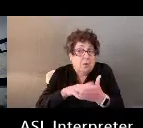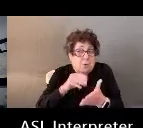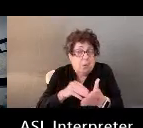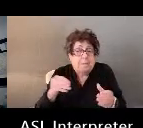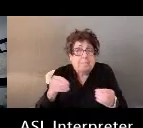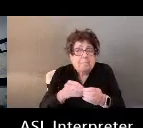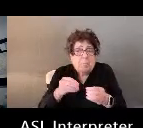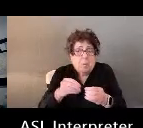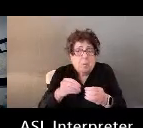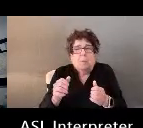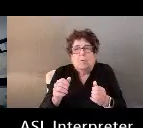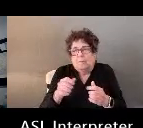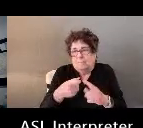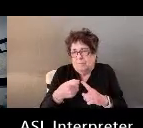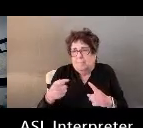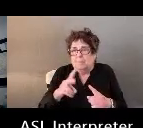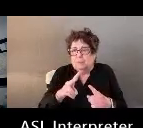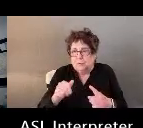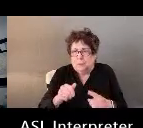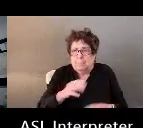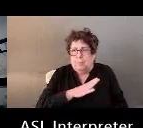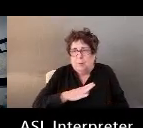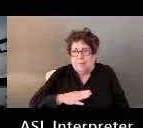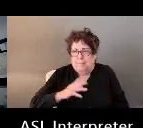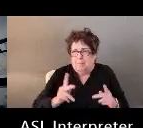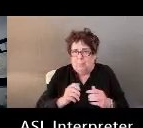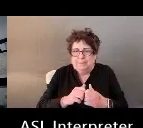Thank you. Thank you.